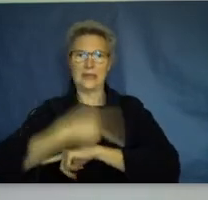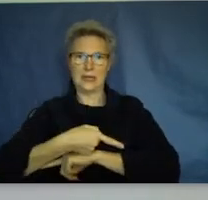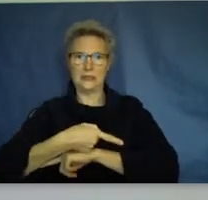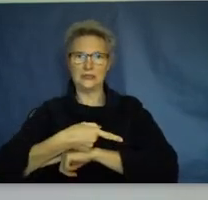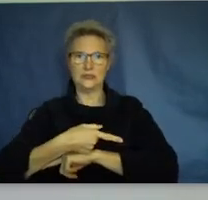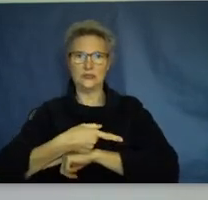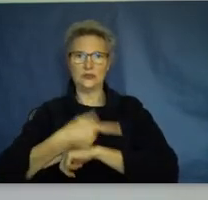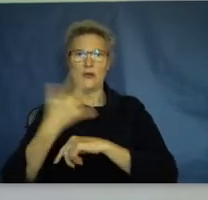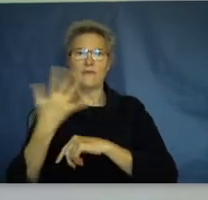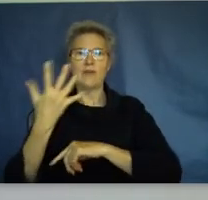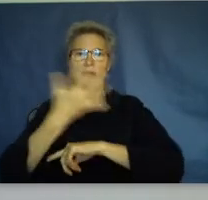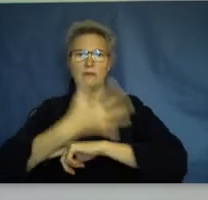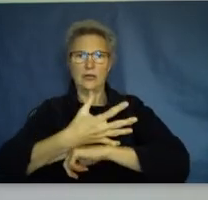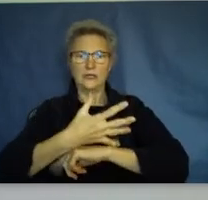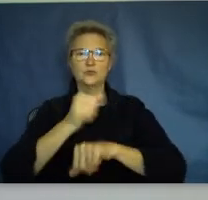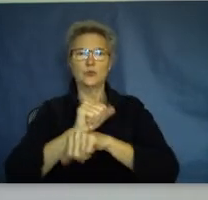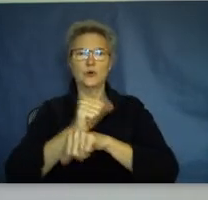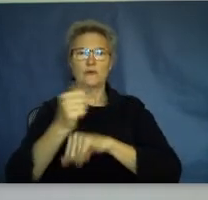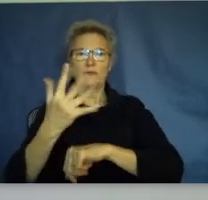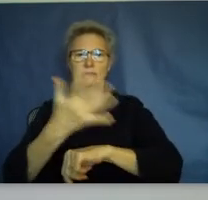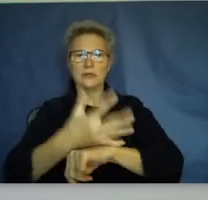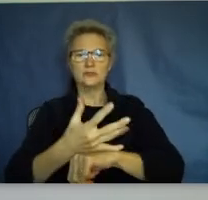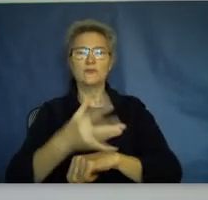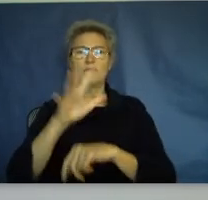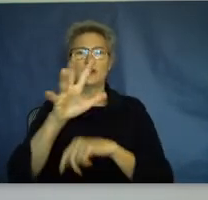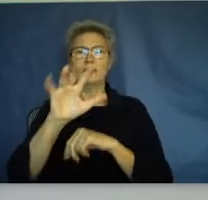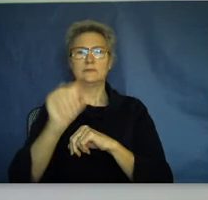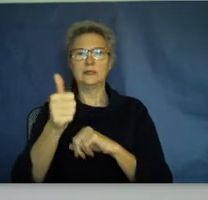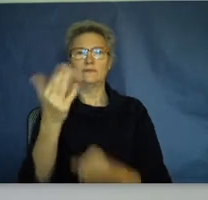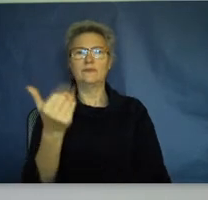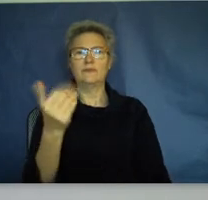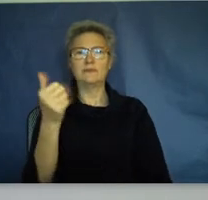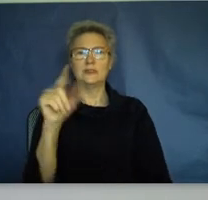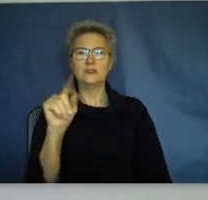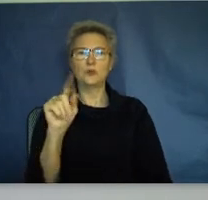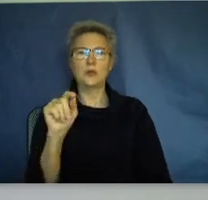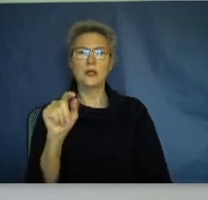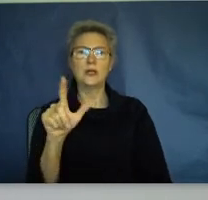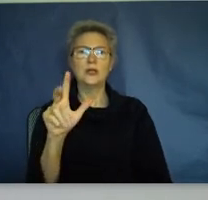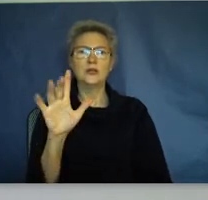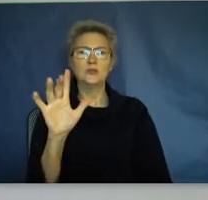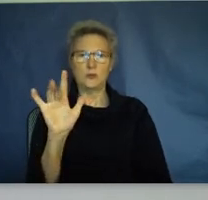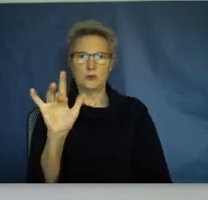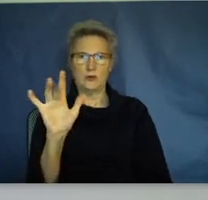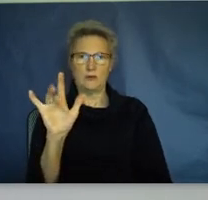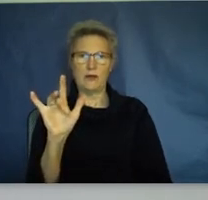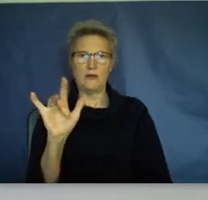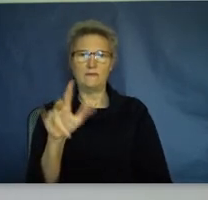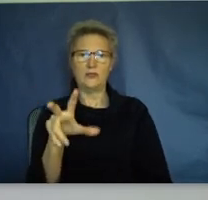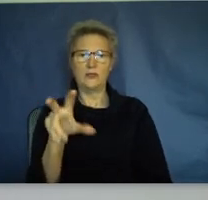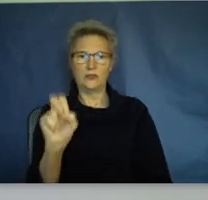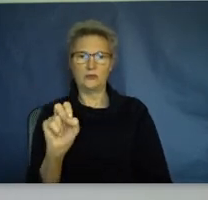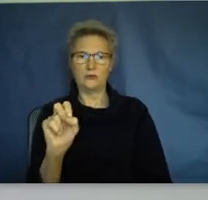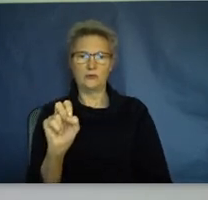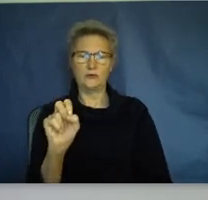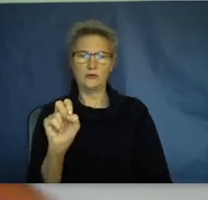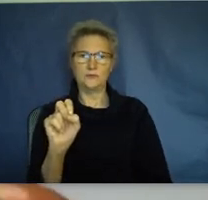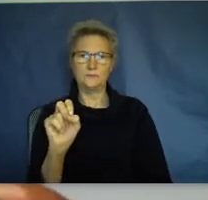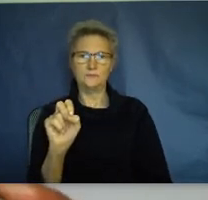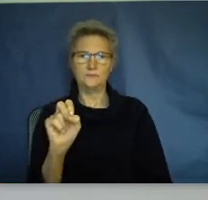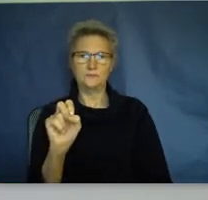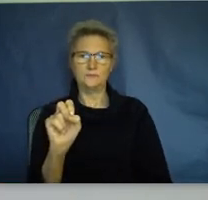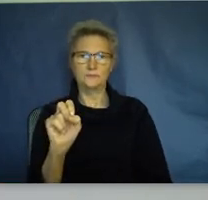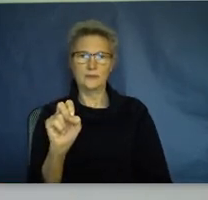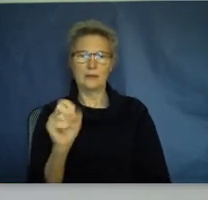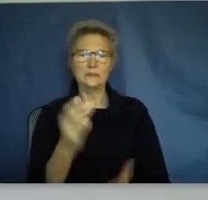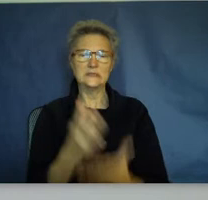of 5. So I've got 5, 10, 15, 20, 25, and 30,